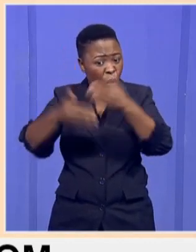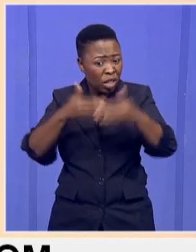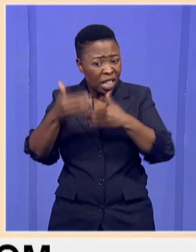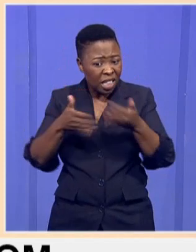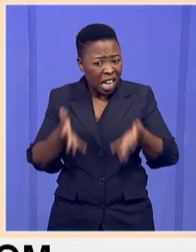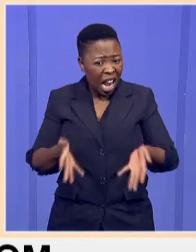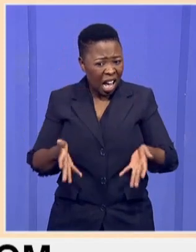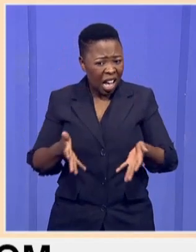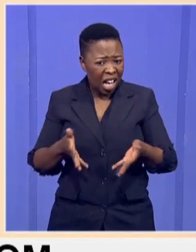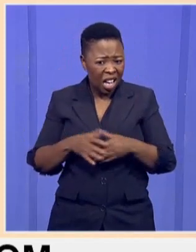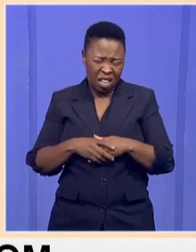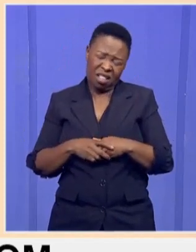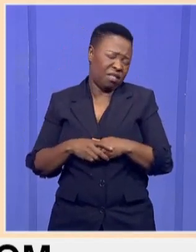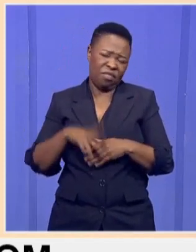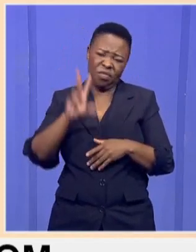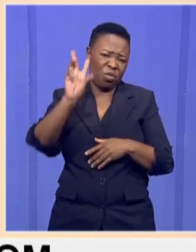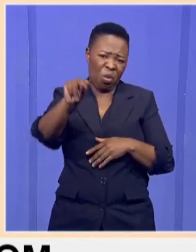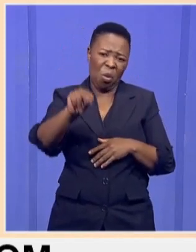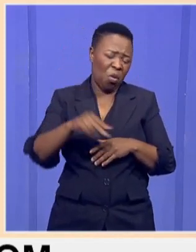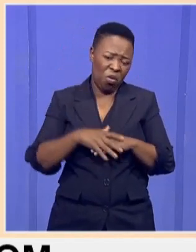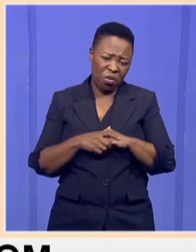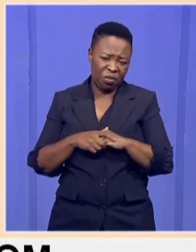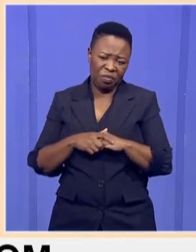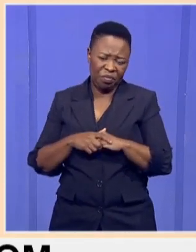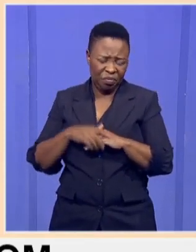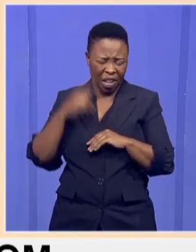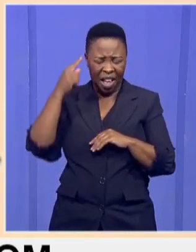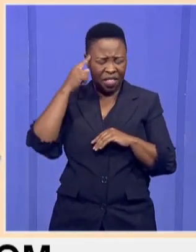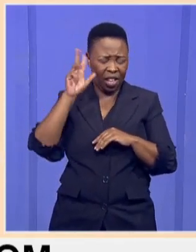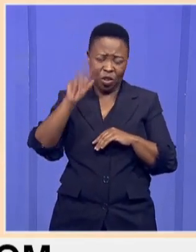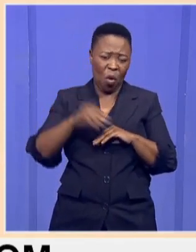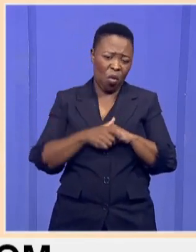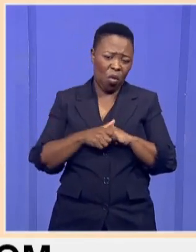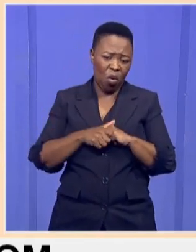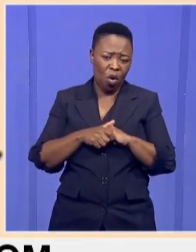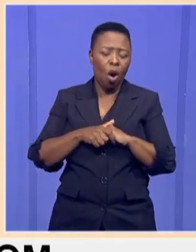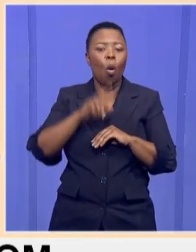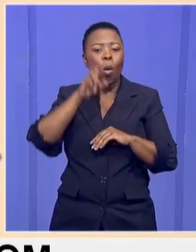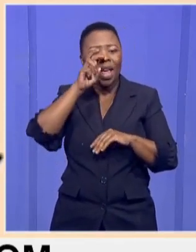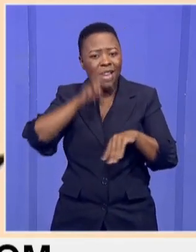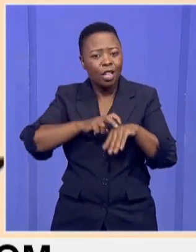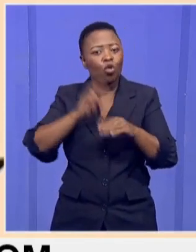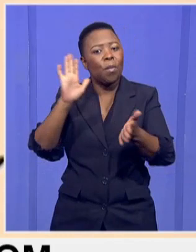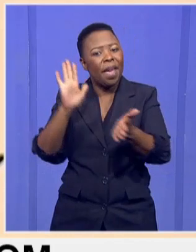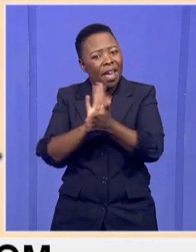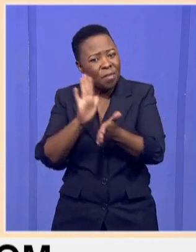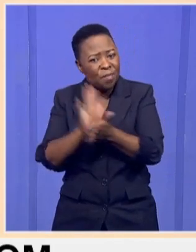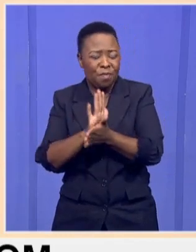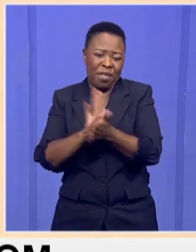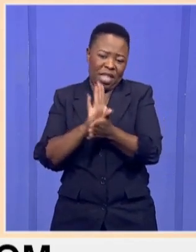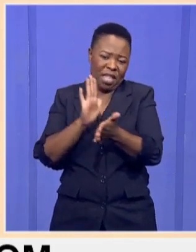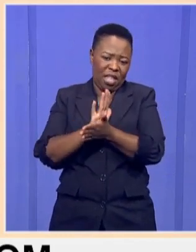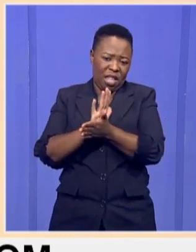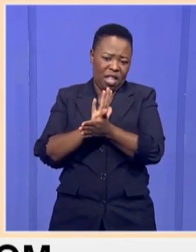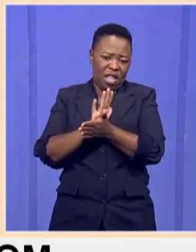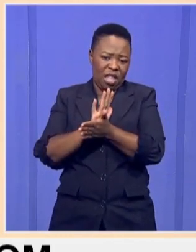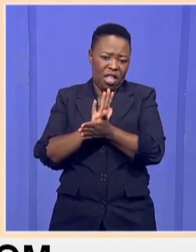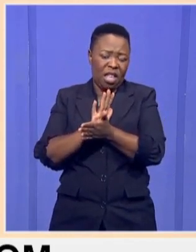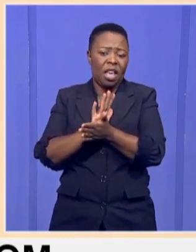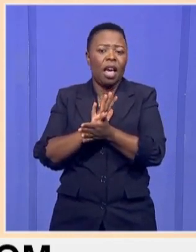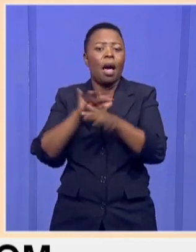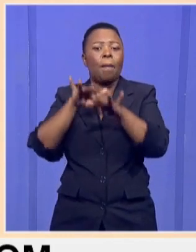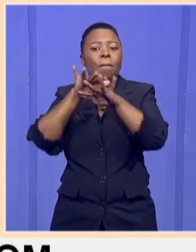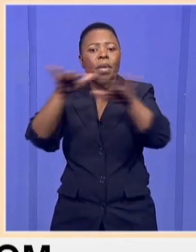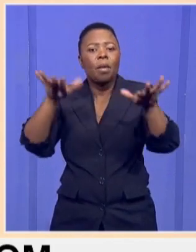I think not. I think that we should be grateful that our